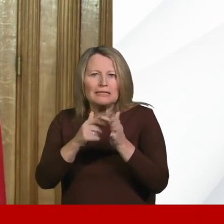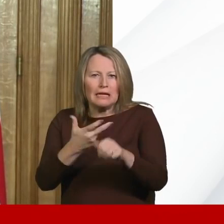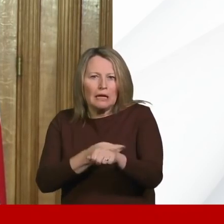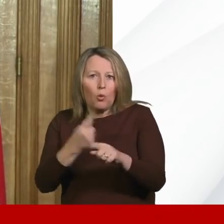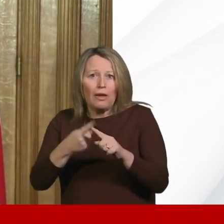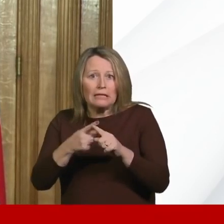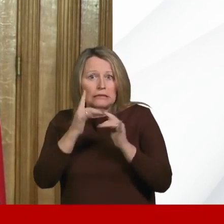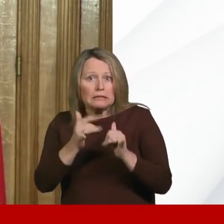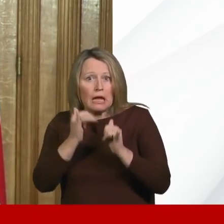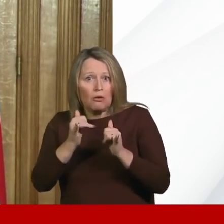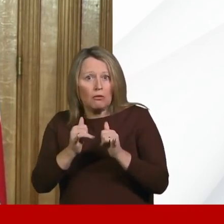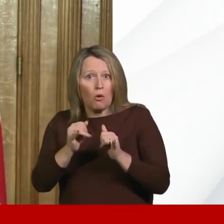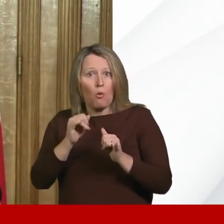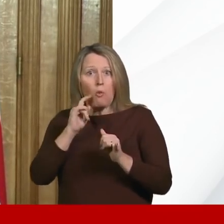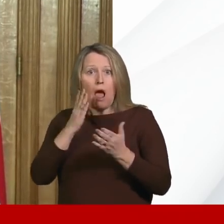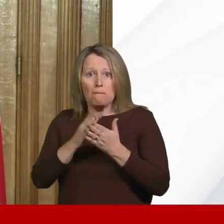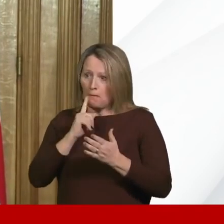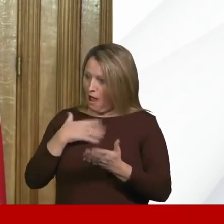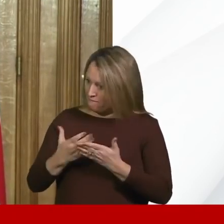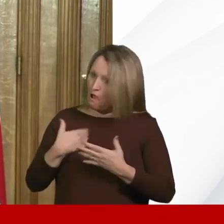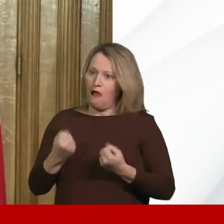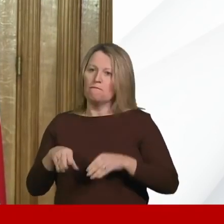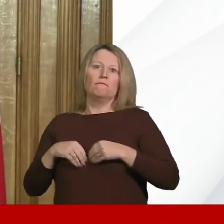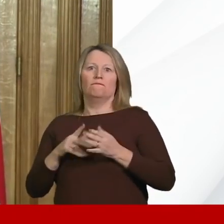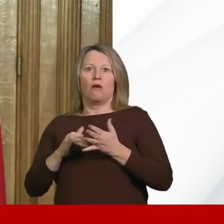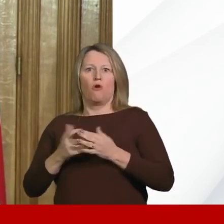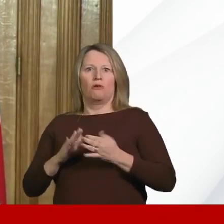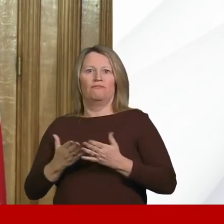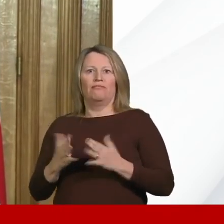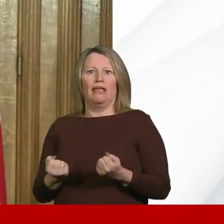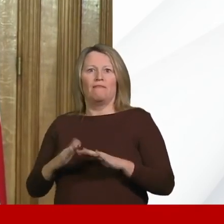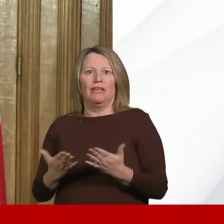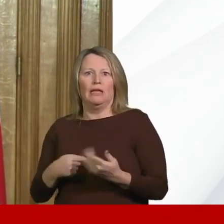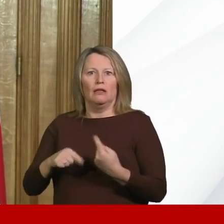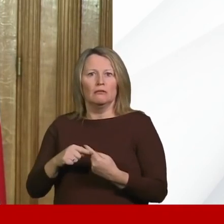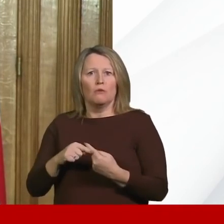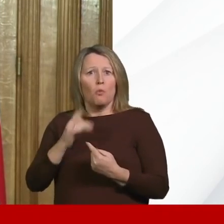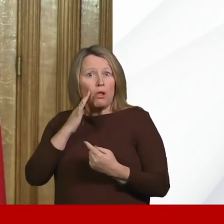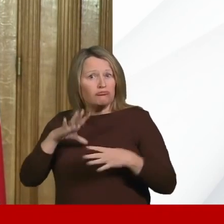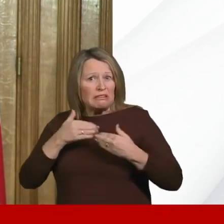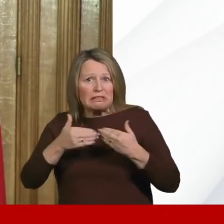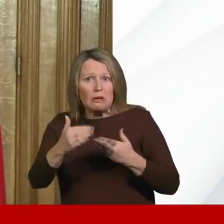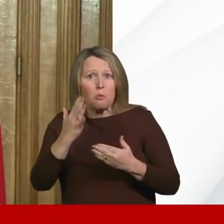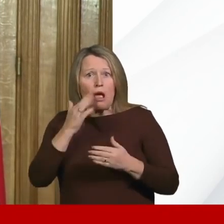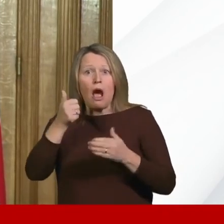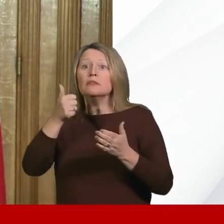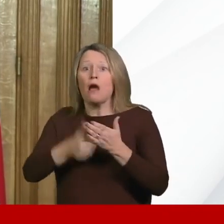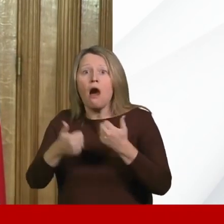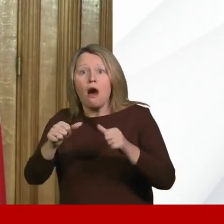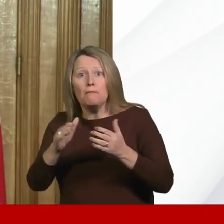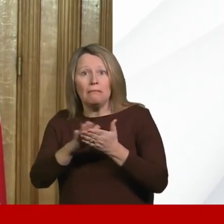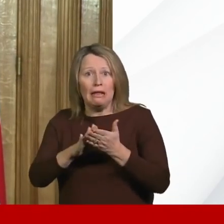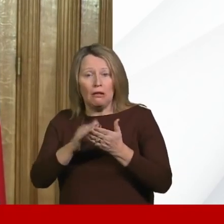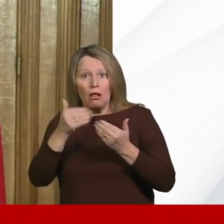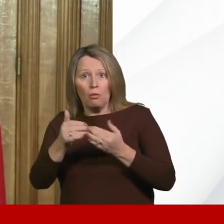look, we've always said that we're going to do the right measures at the right time. That's what we've done. And actually, I think a lot